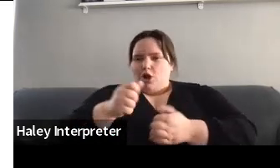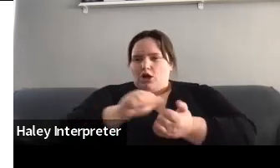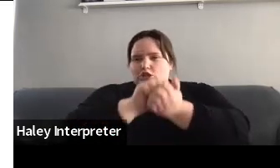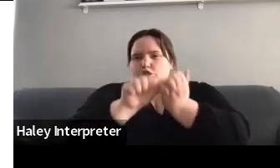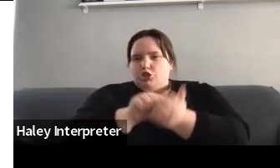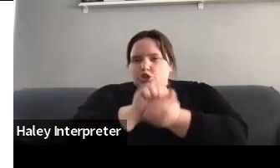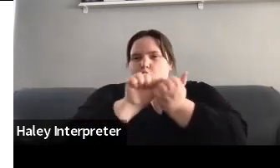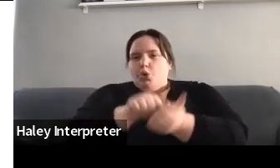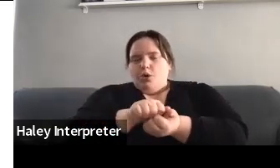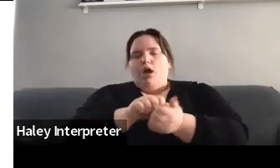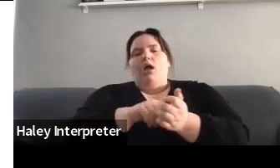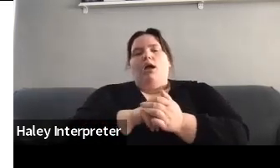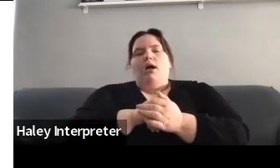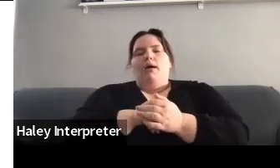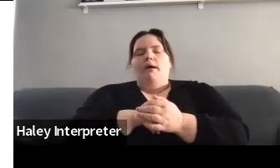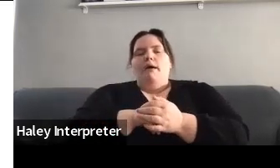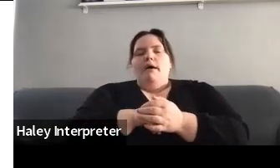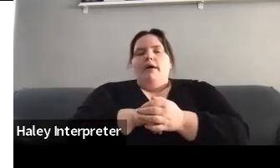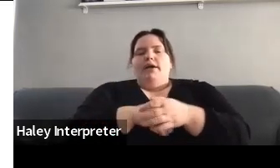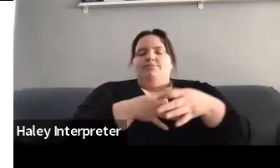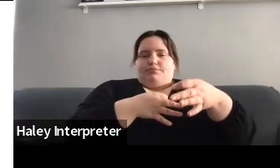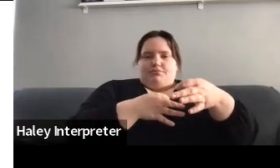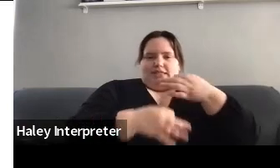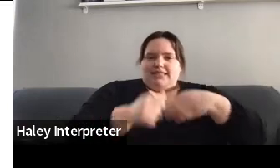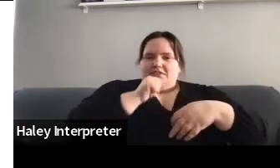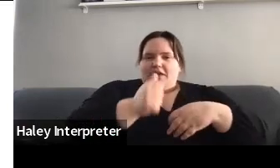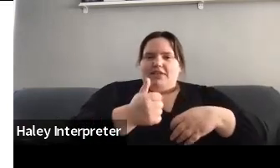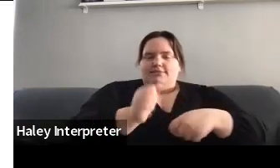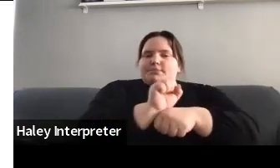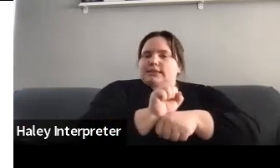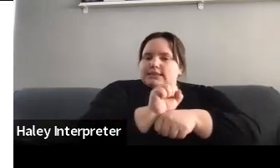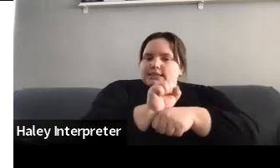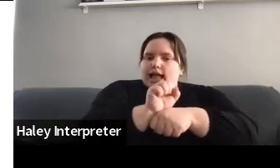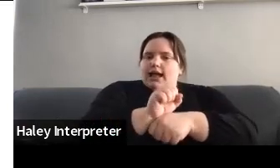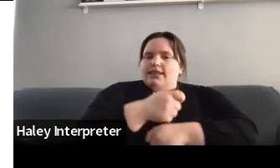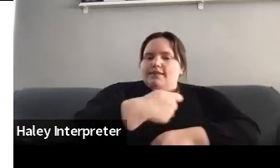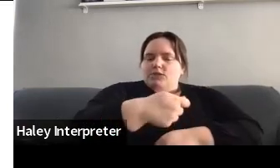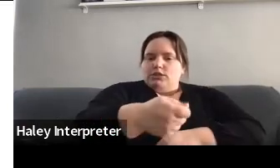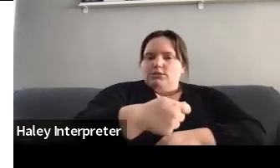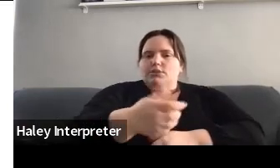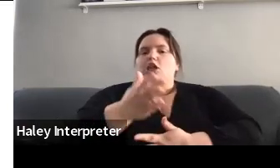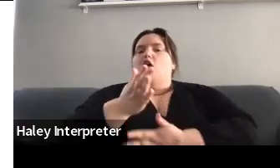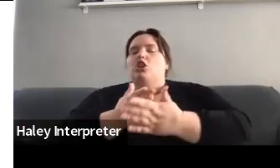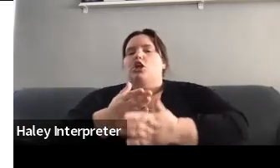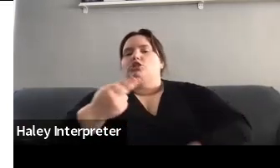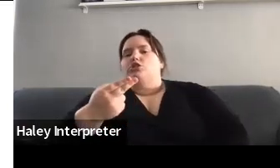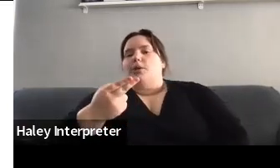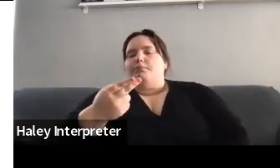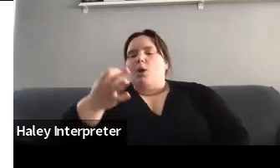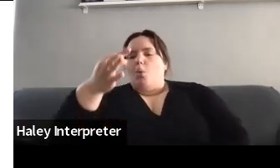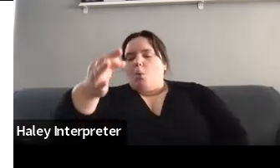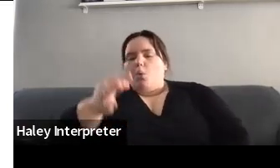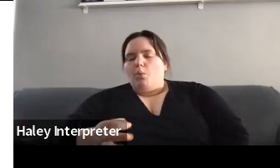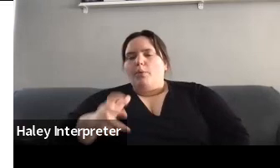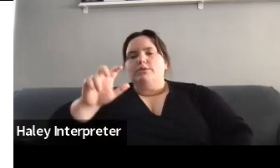have the grips. Instead of having a solid frisbee, there are some holes in the middle so that you're able to grab